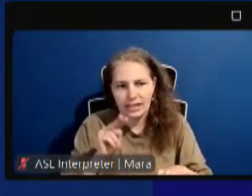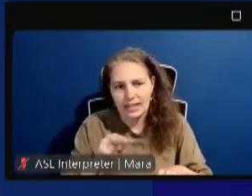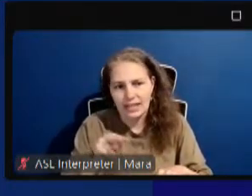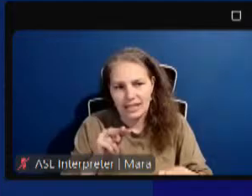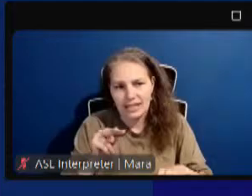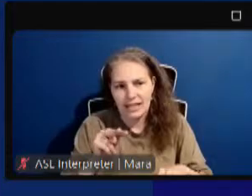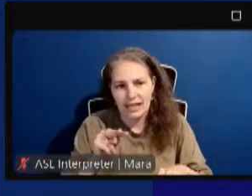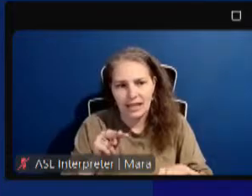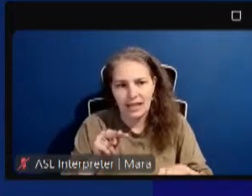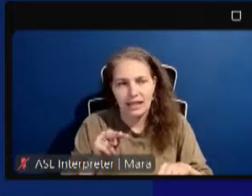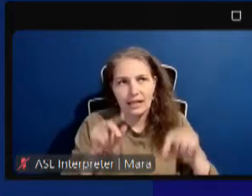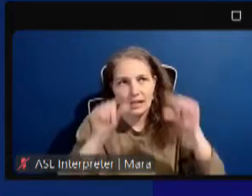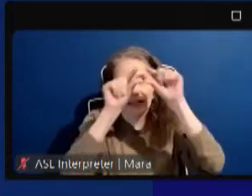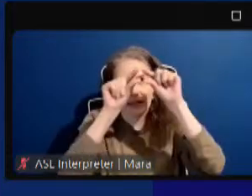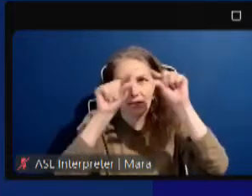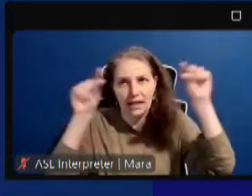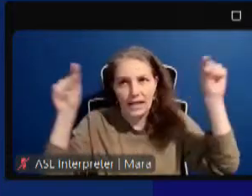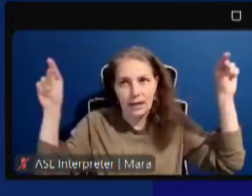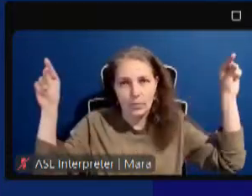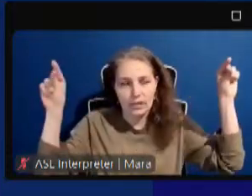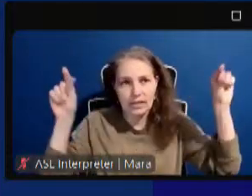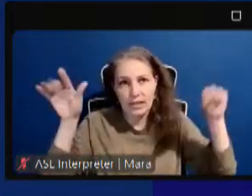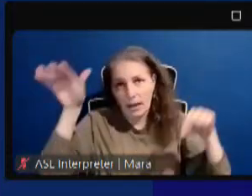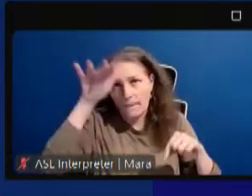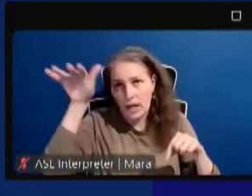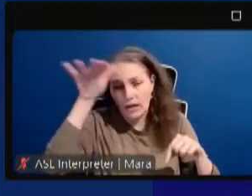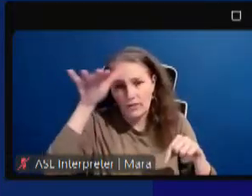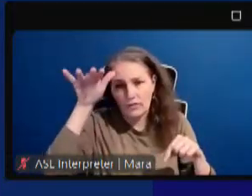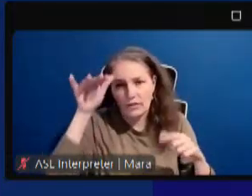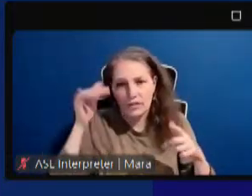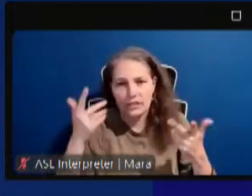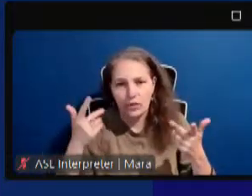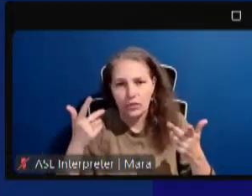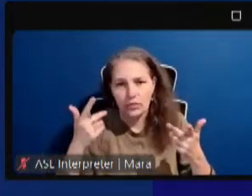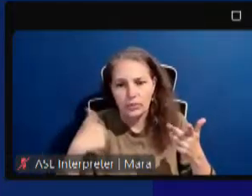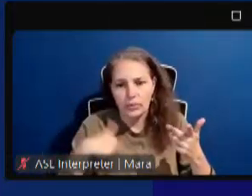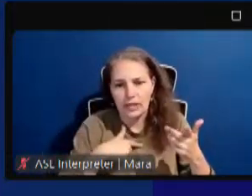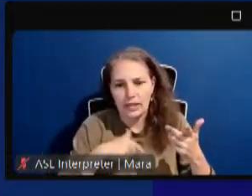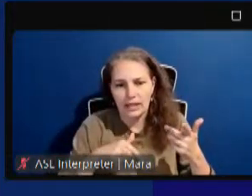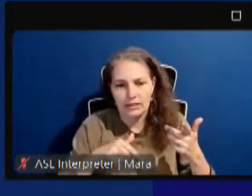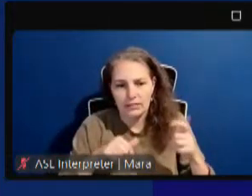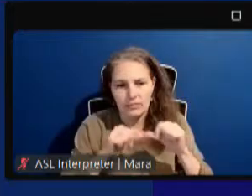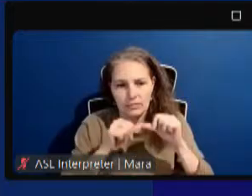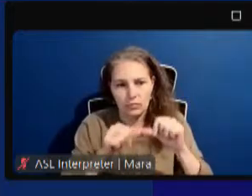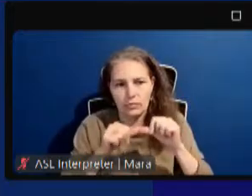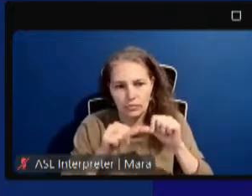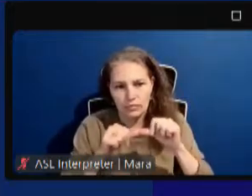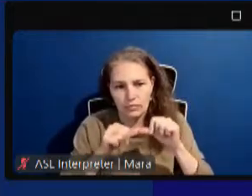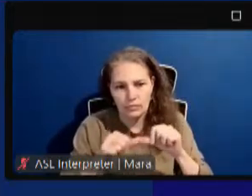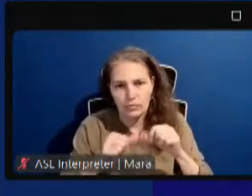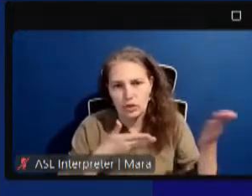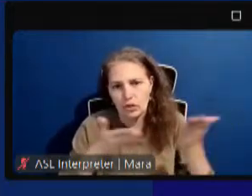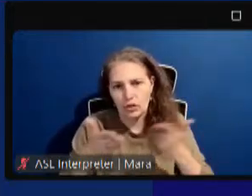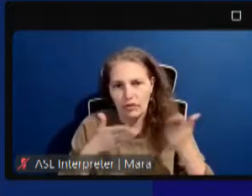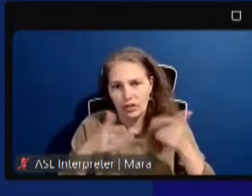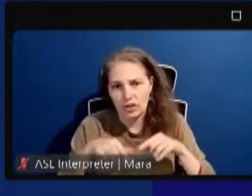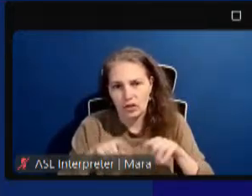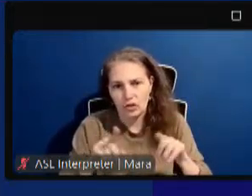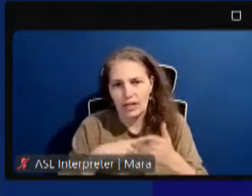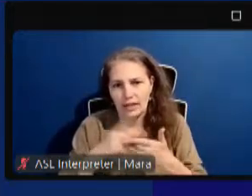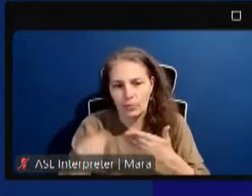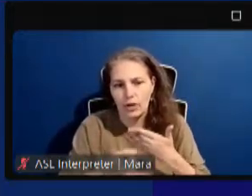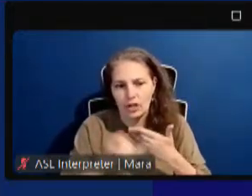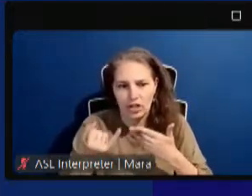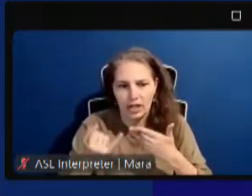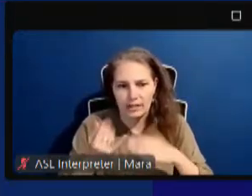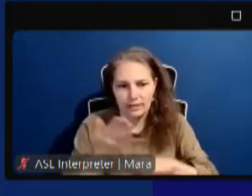lines just to be able to restore service while these projects are being planned out. And the